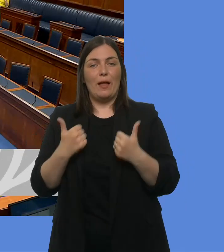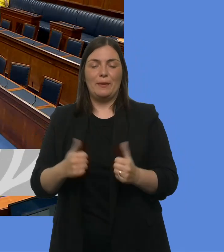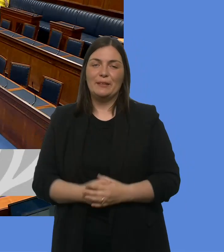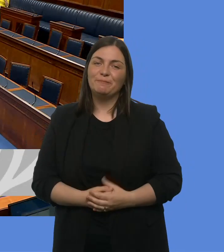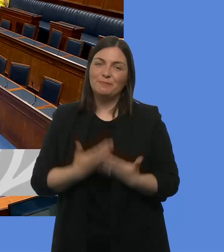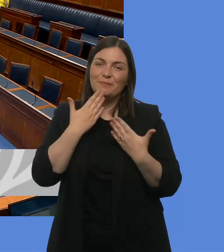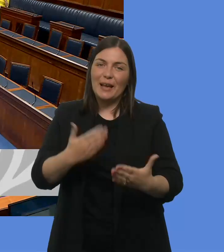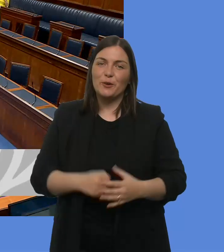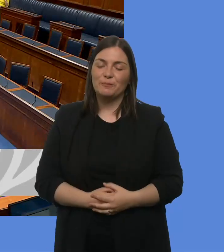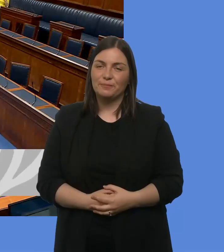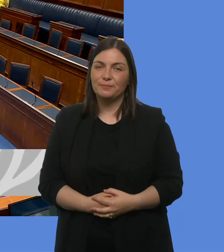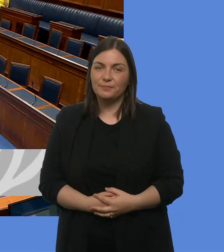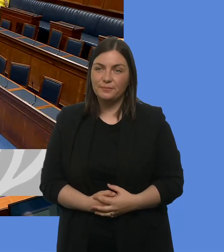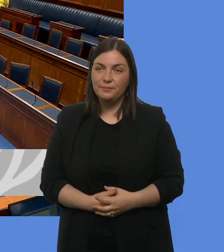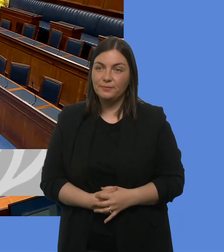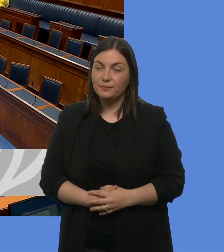I call Timothy Gaston.